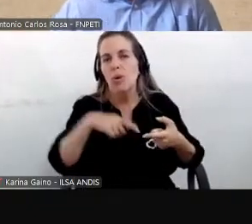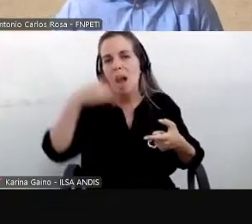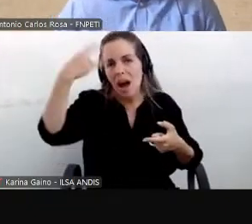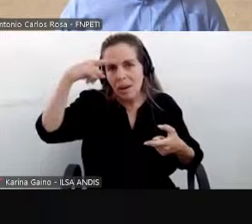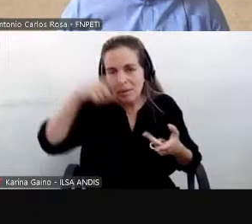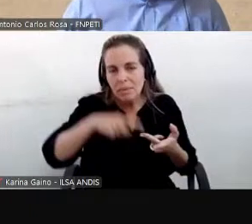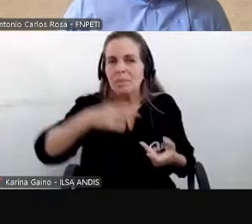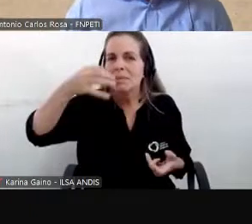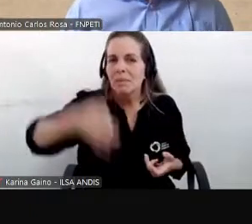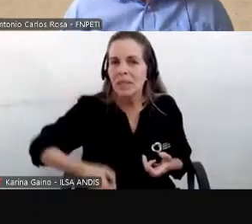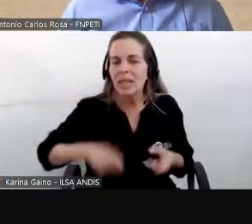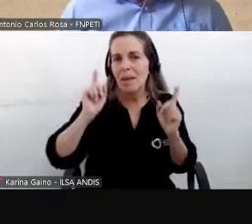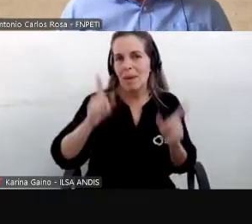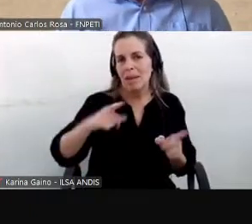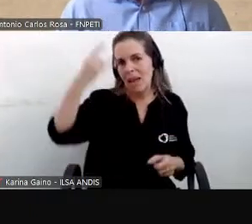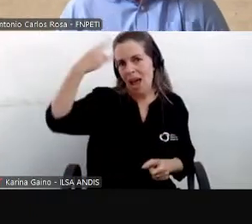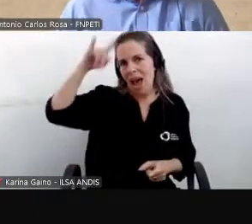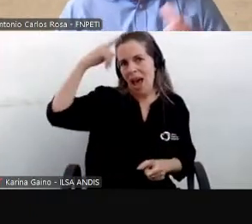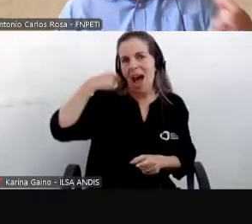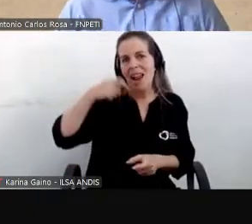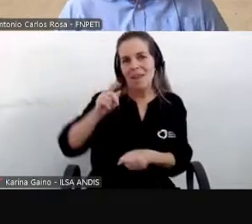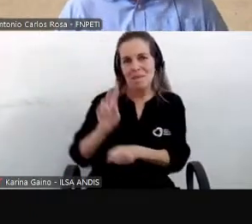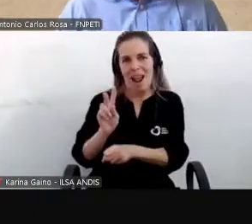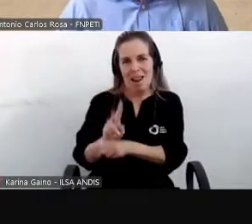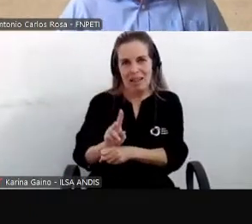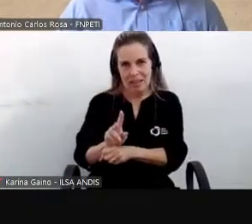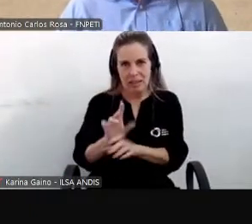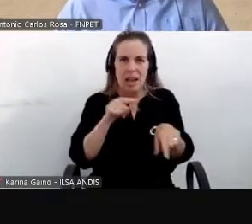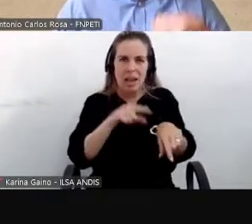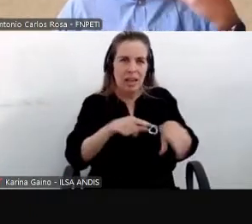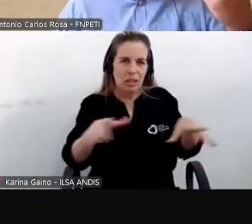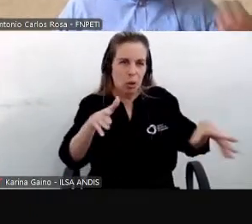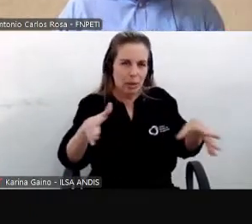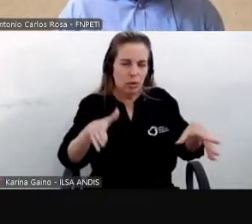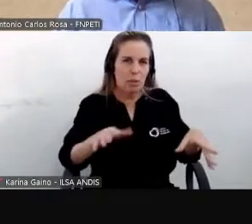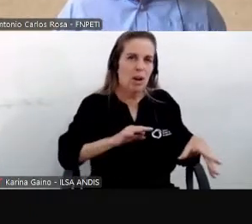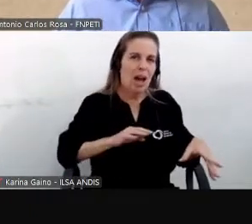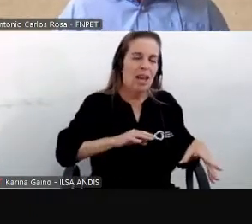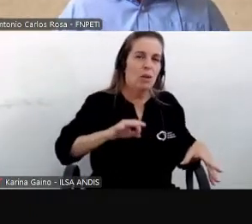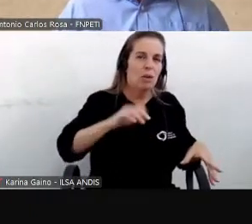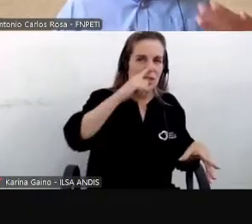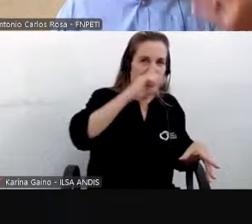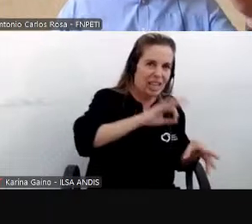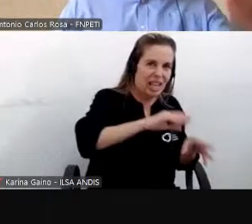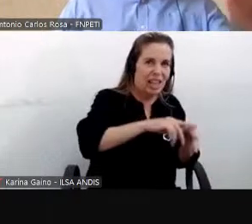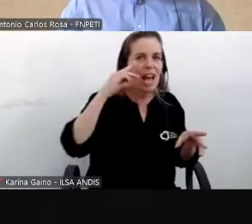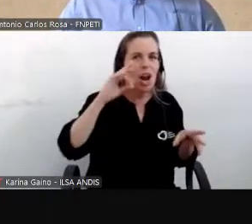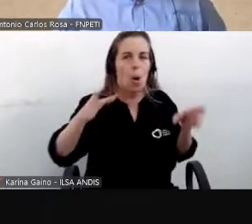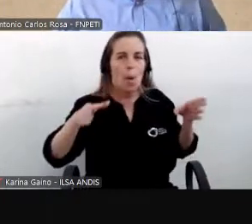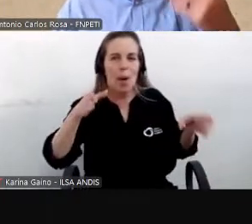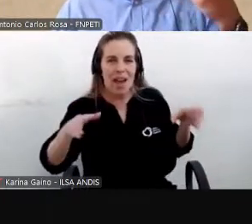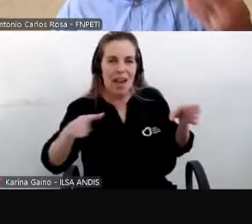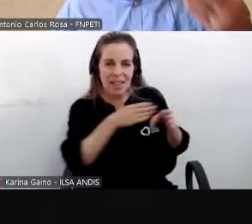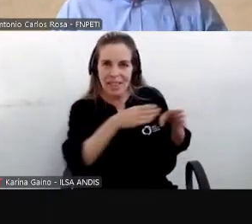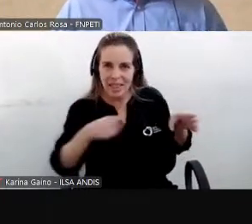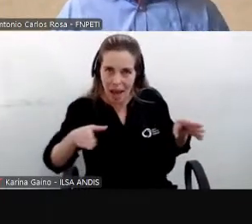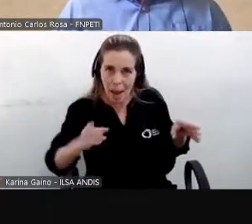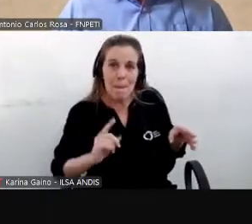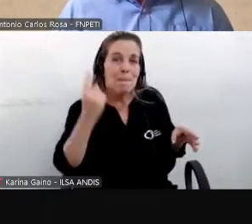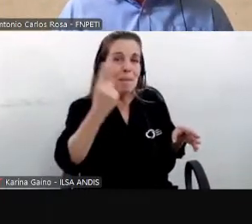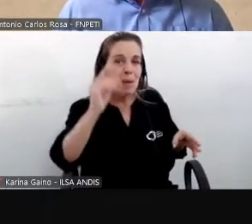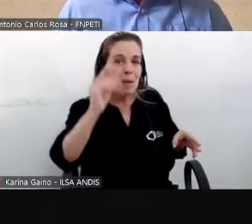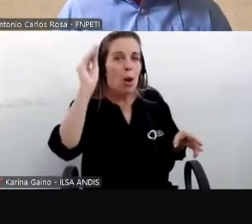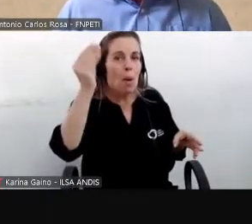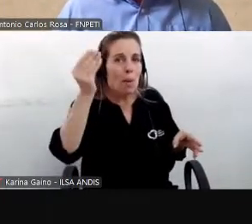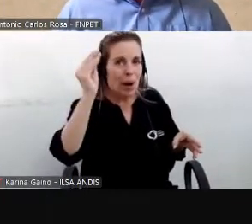native forests for the agricultural development, moreover for livestock. This happened between the 70s and the